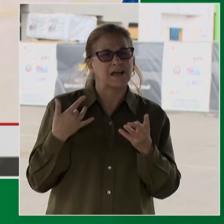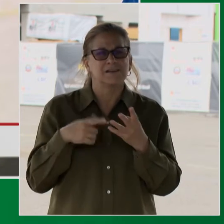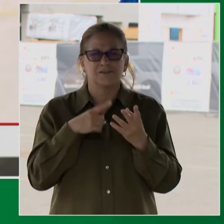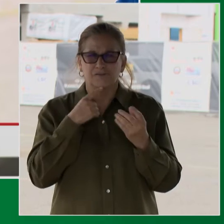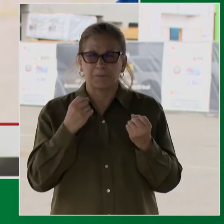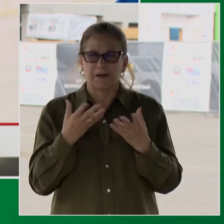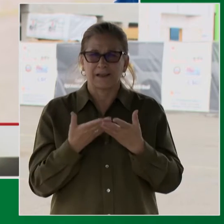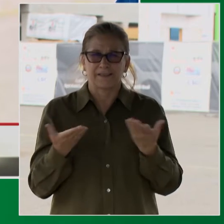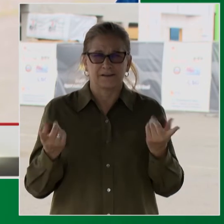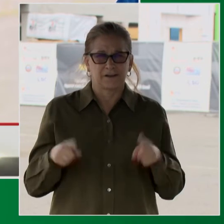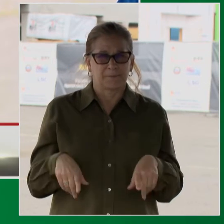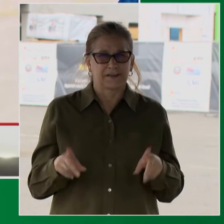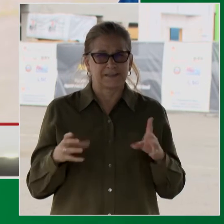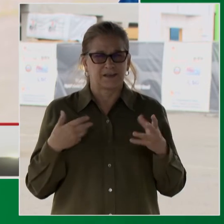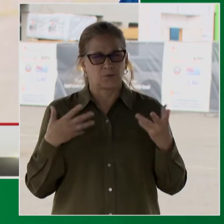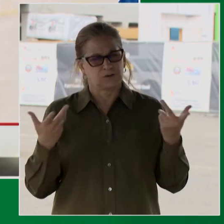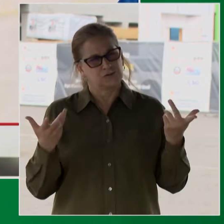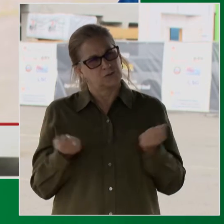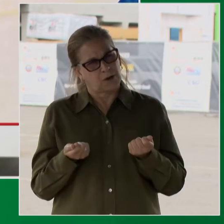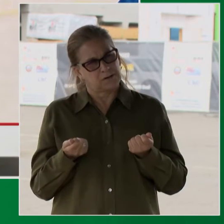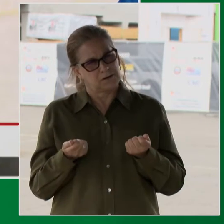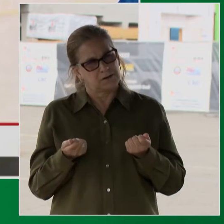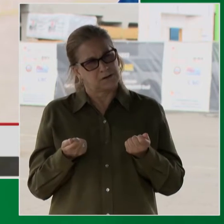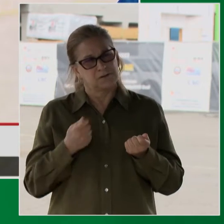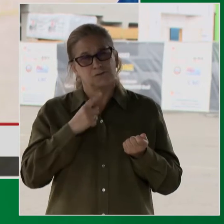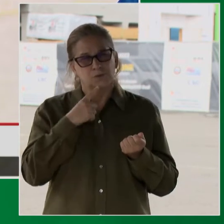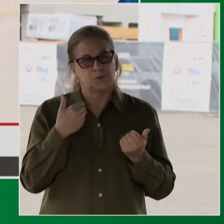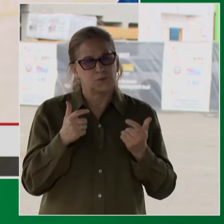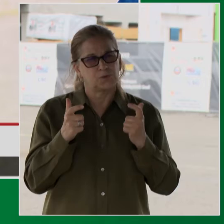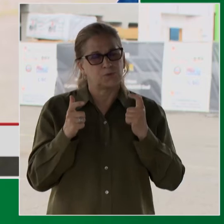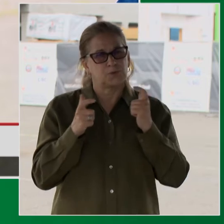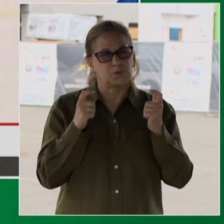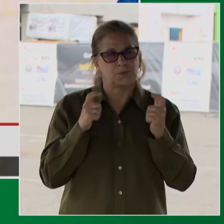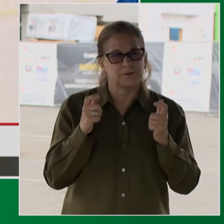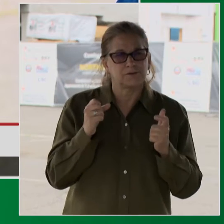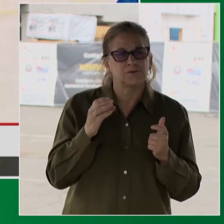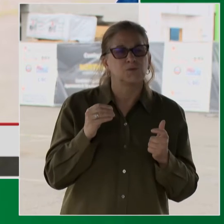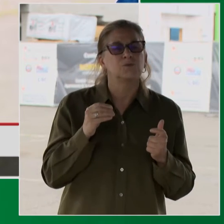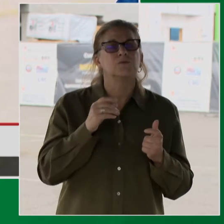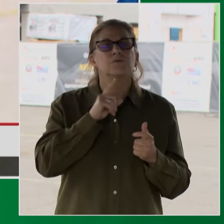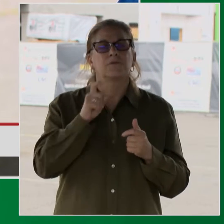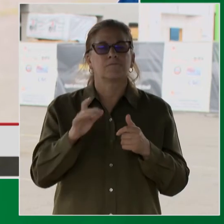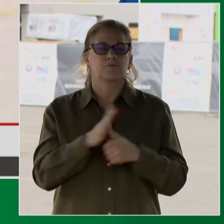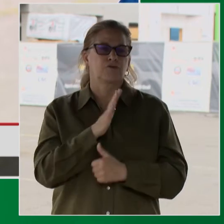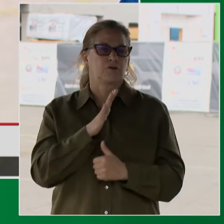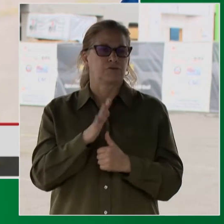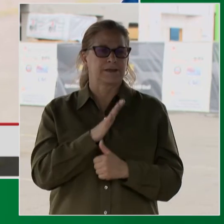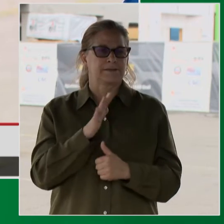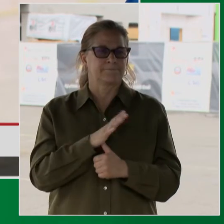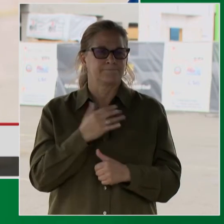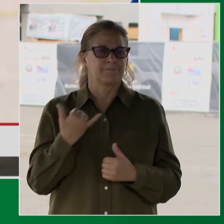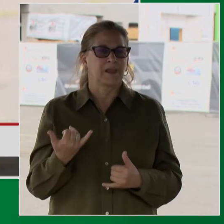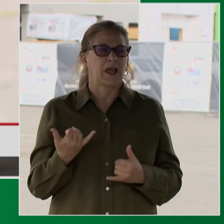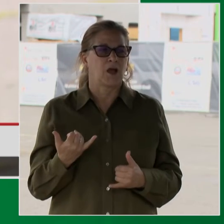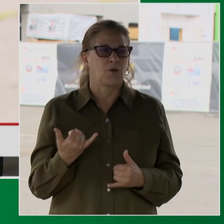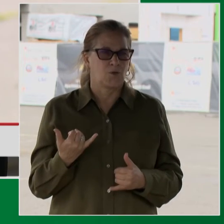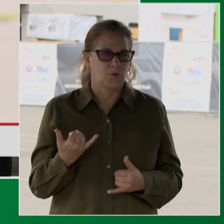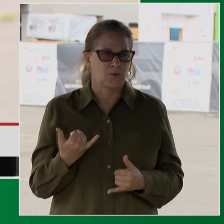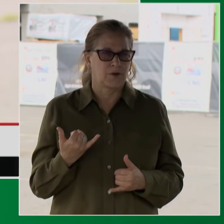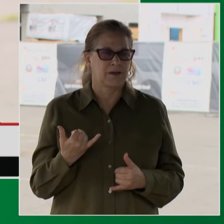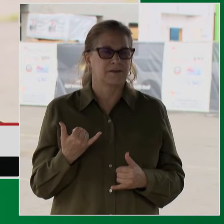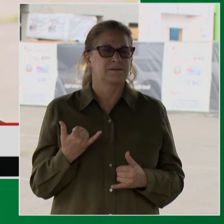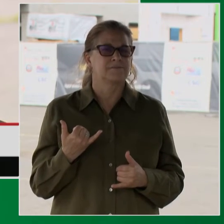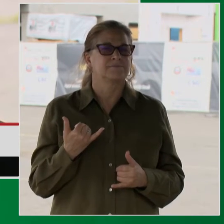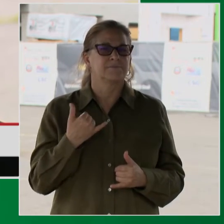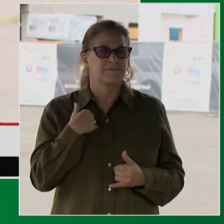about hospitality and tourism, that's one of the big things that we have to, prioritize. And in prioritizing that, you'll see that there are